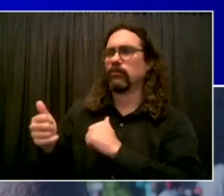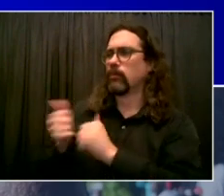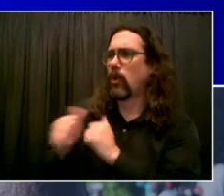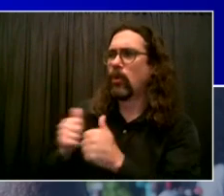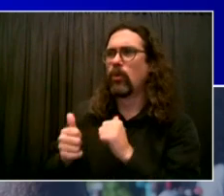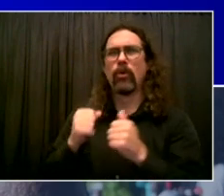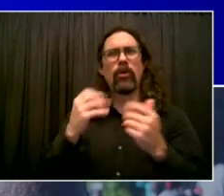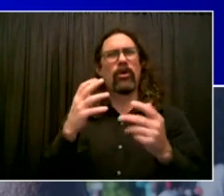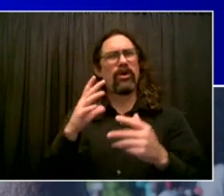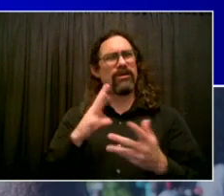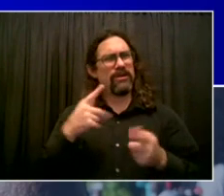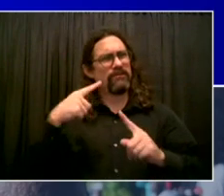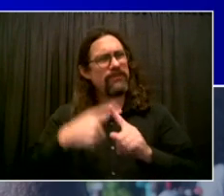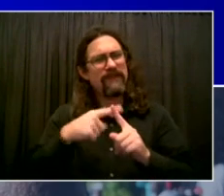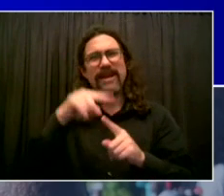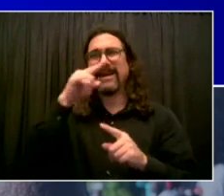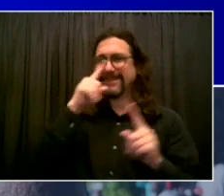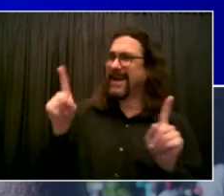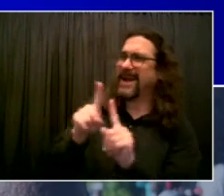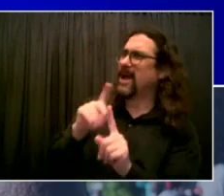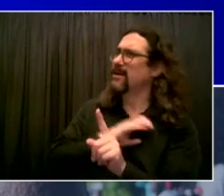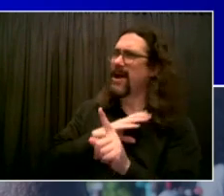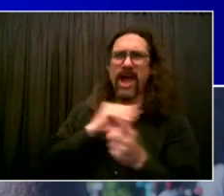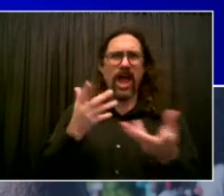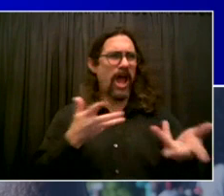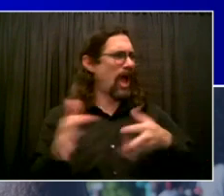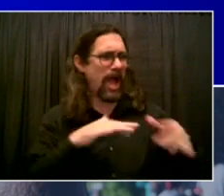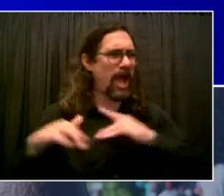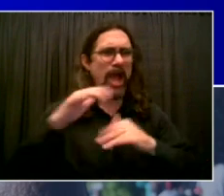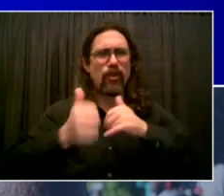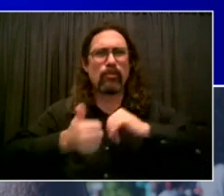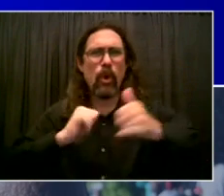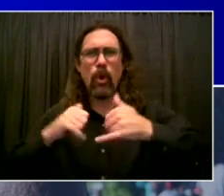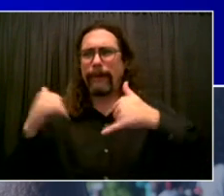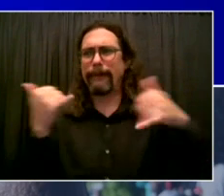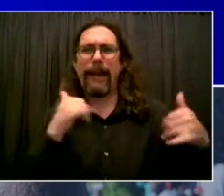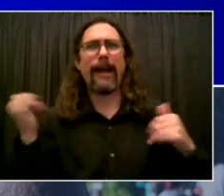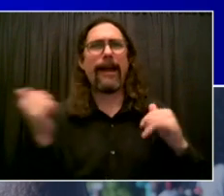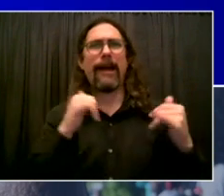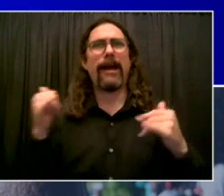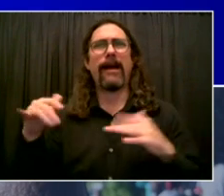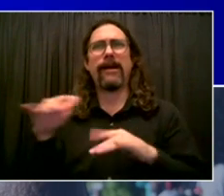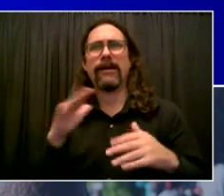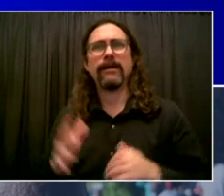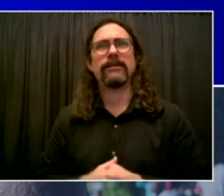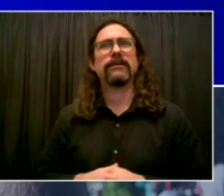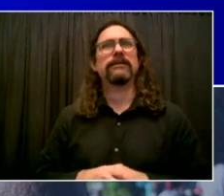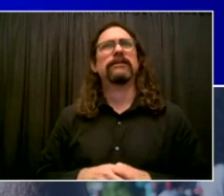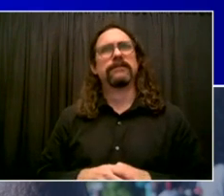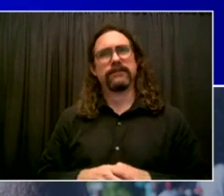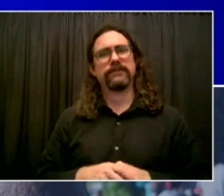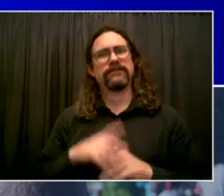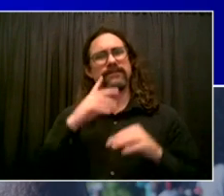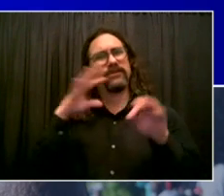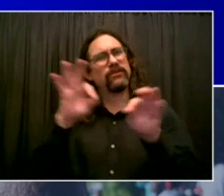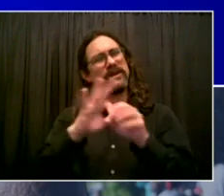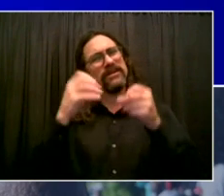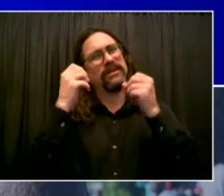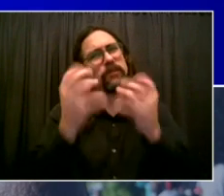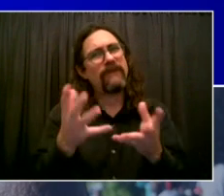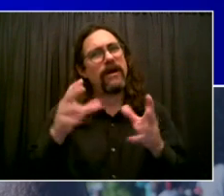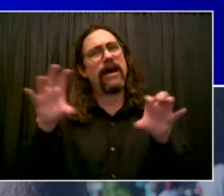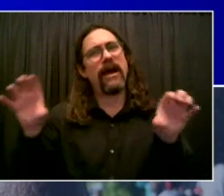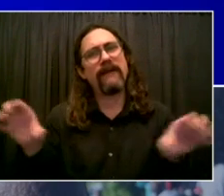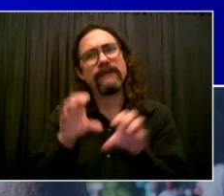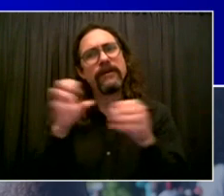transform spaces and communities that needed to be made beautiful, needed to be made better for kids who really were not getting what they deserved, and